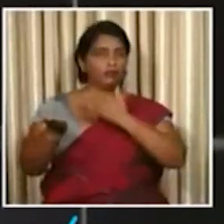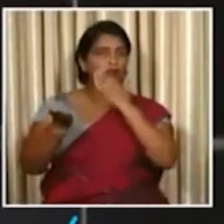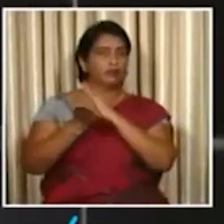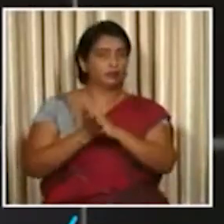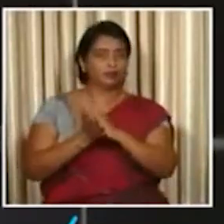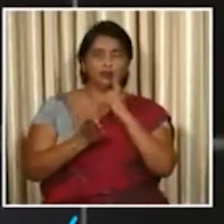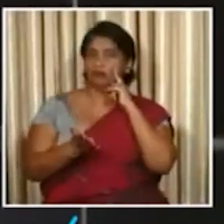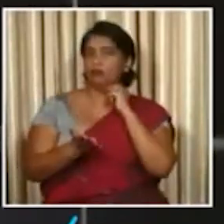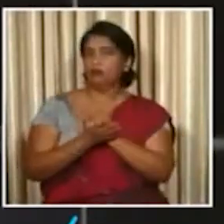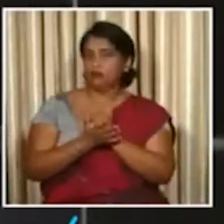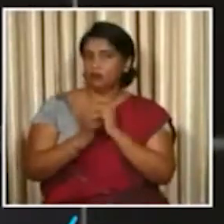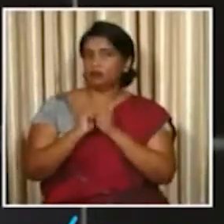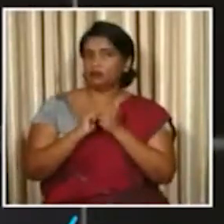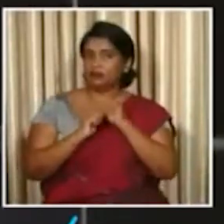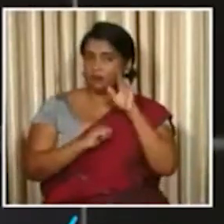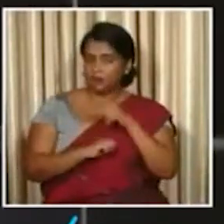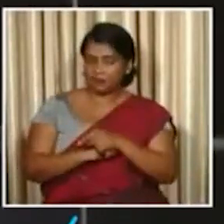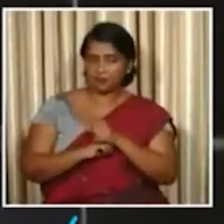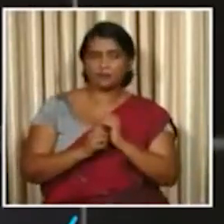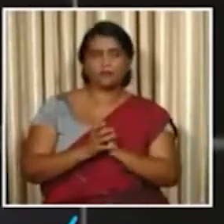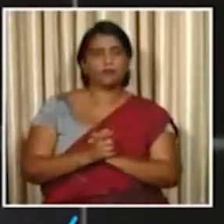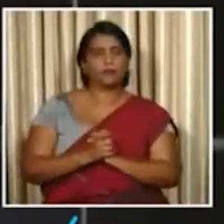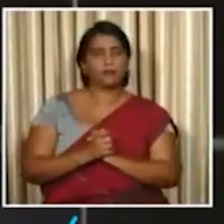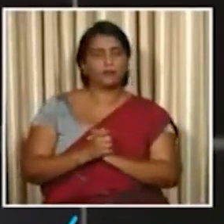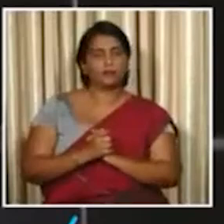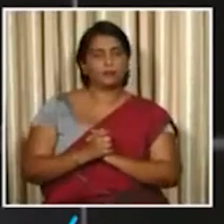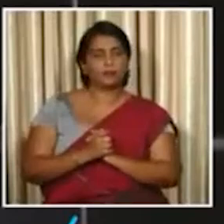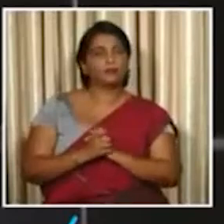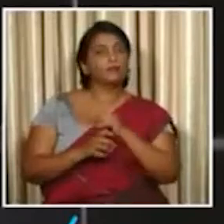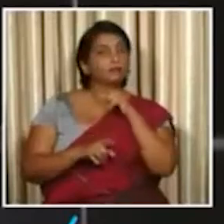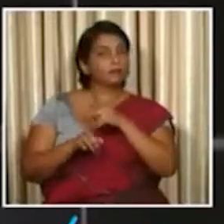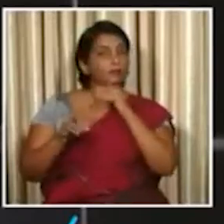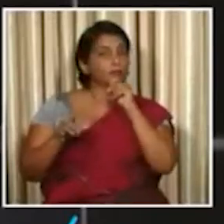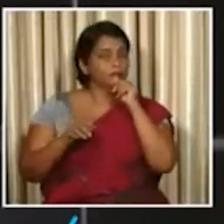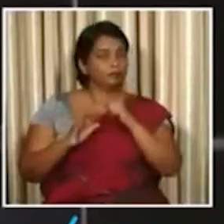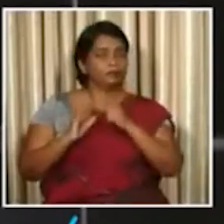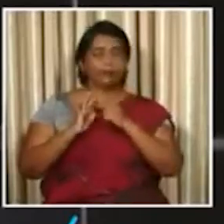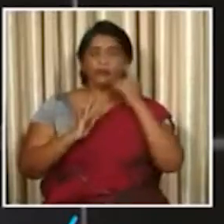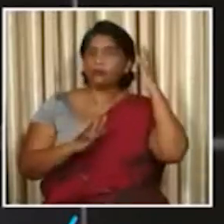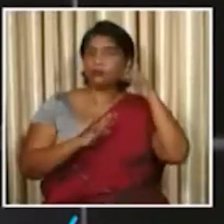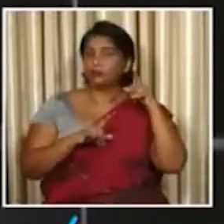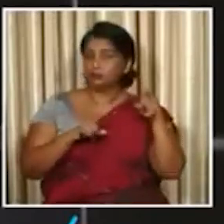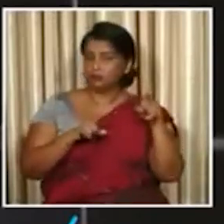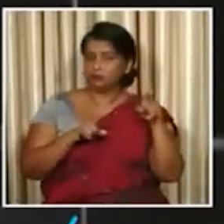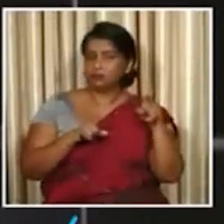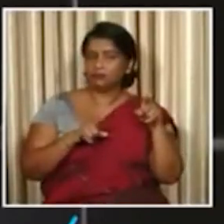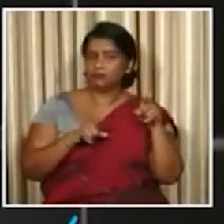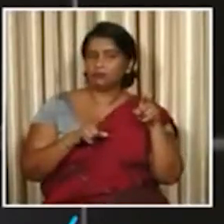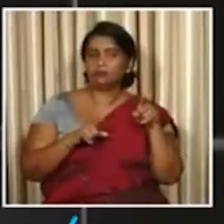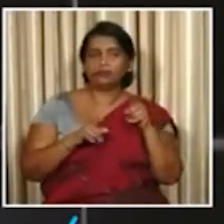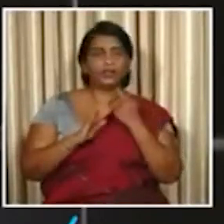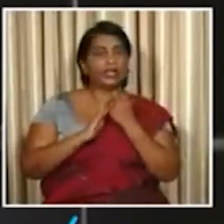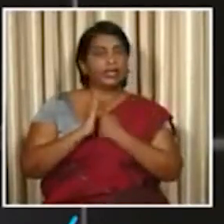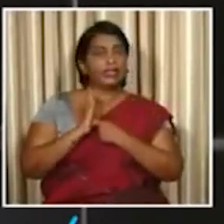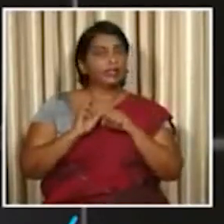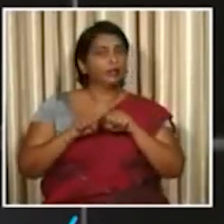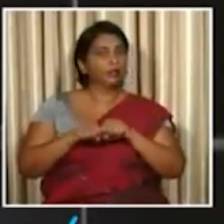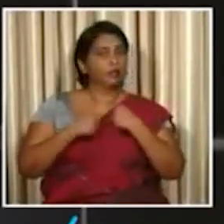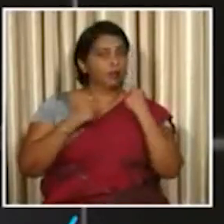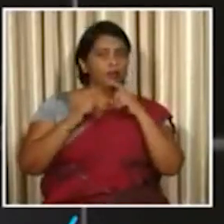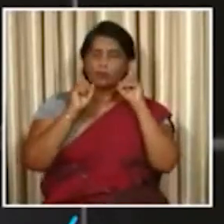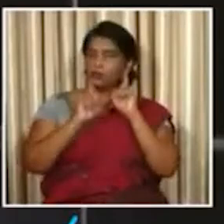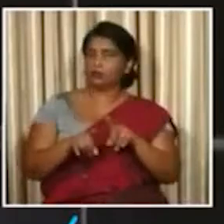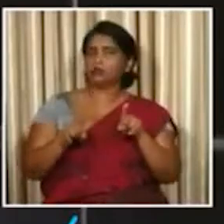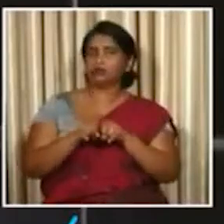has condemned the airstrikes as violations of international law and demanded civilian protection. A few Western